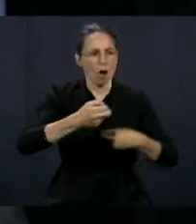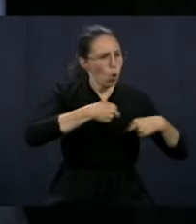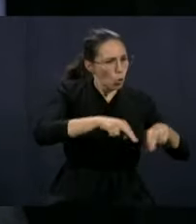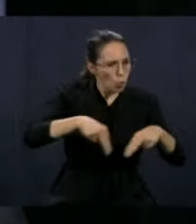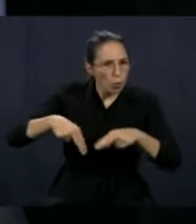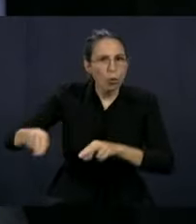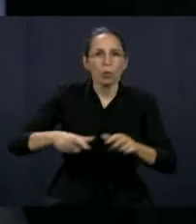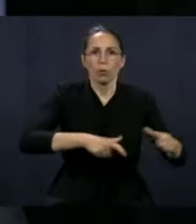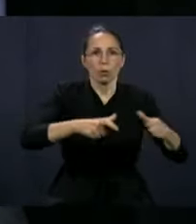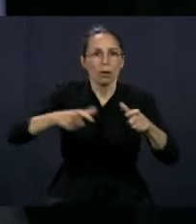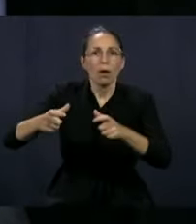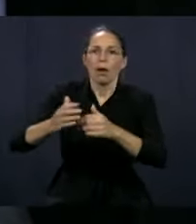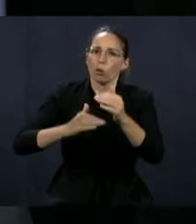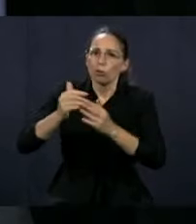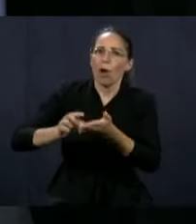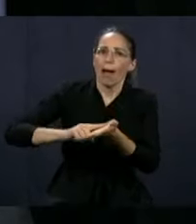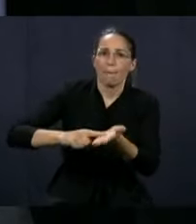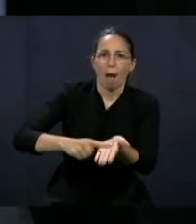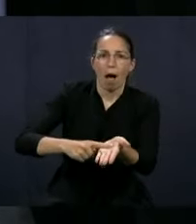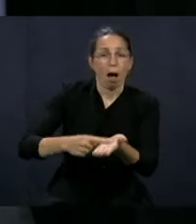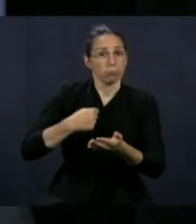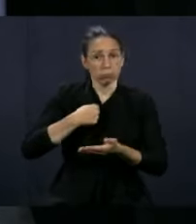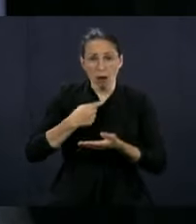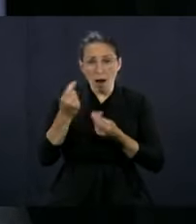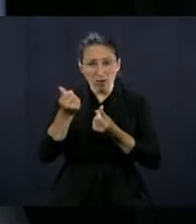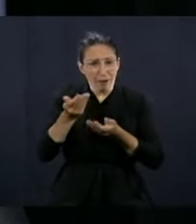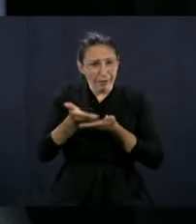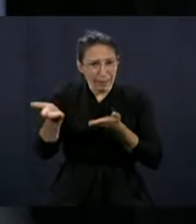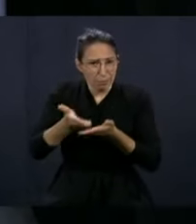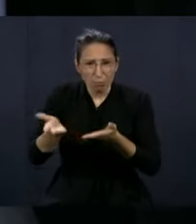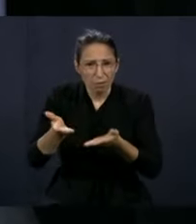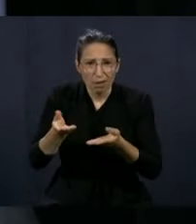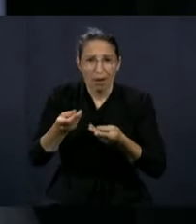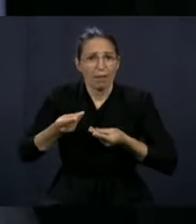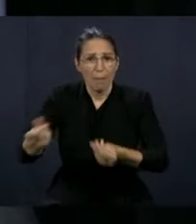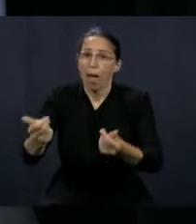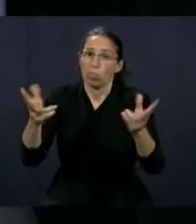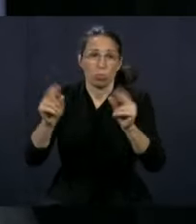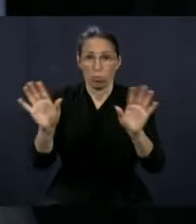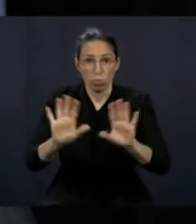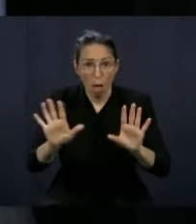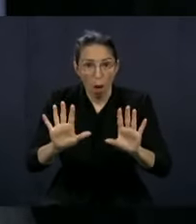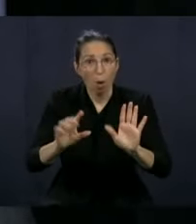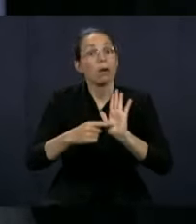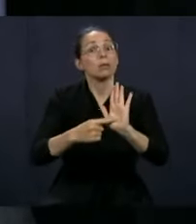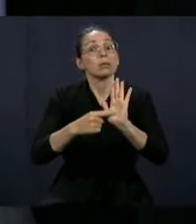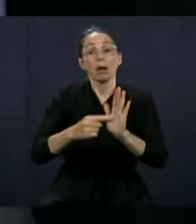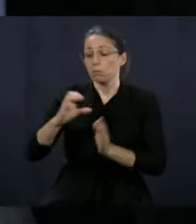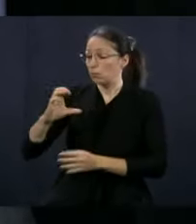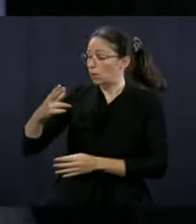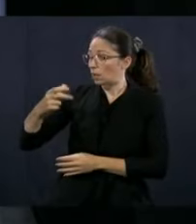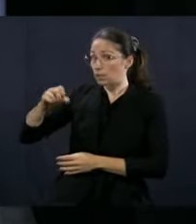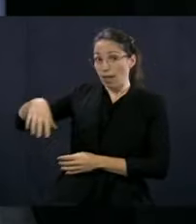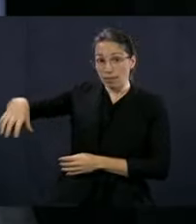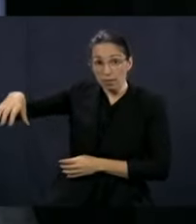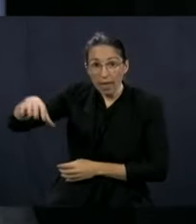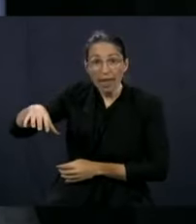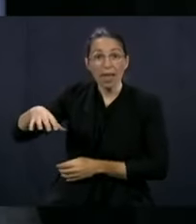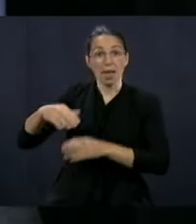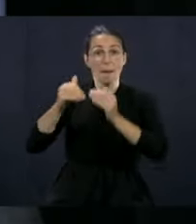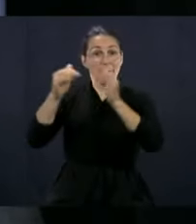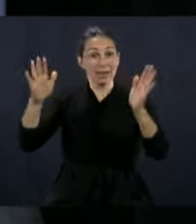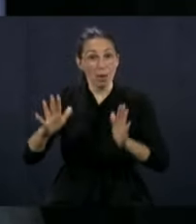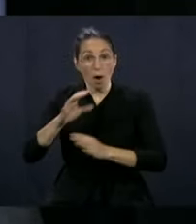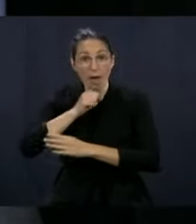the infrastructure projects, and this is not a waste of money. First, there's the CHSLDs and the homes for the elderly. There